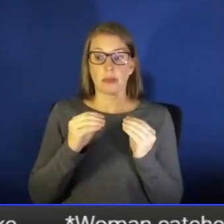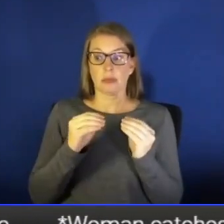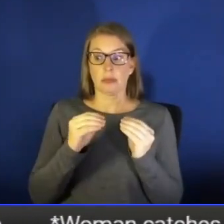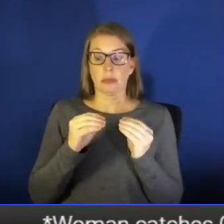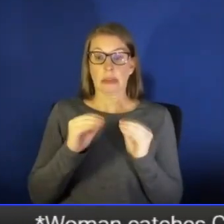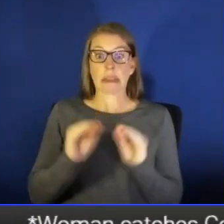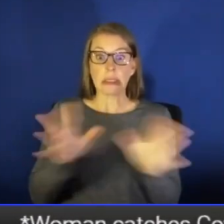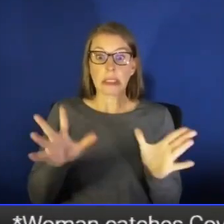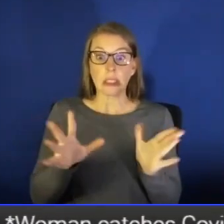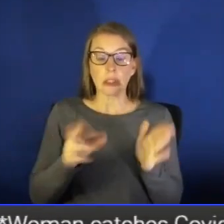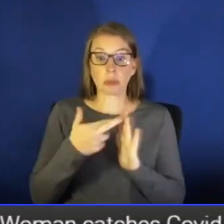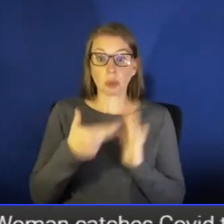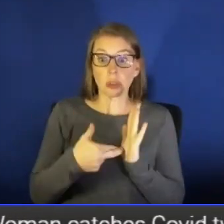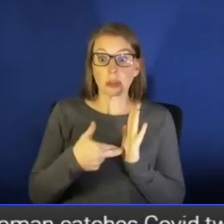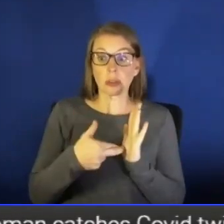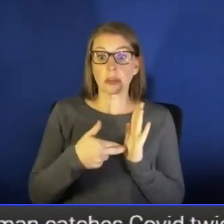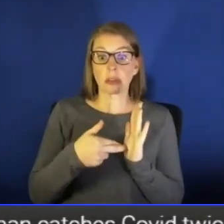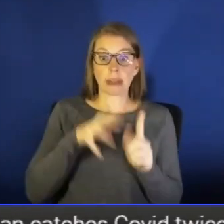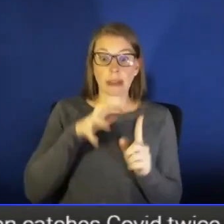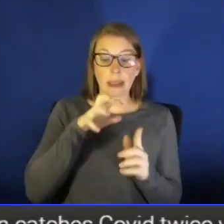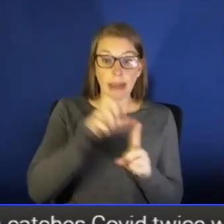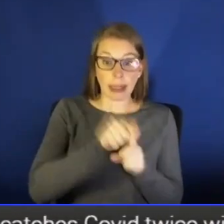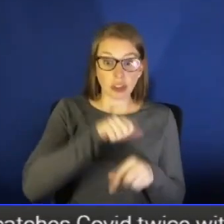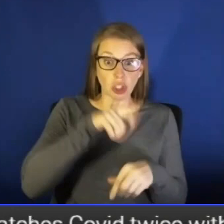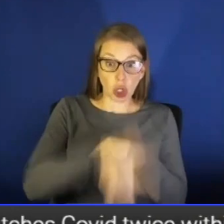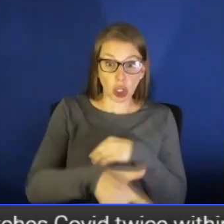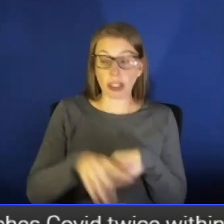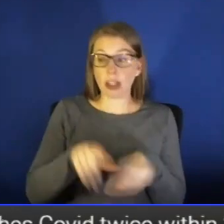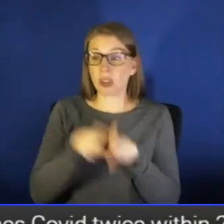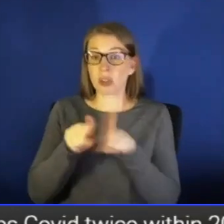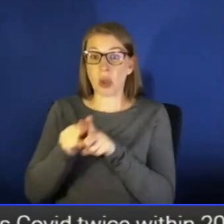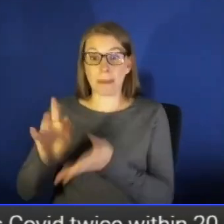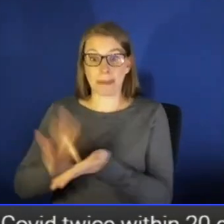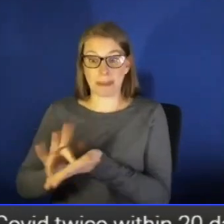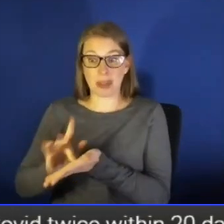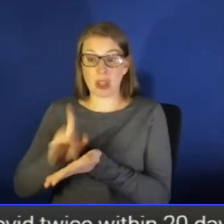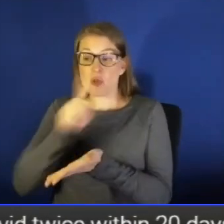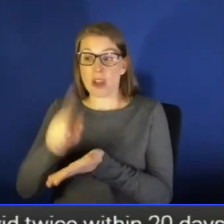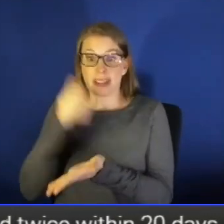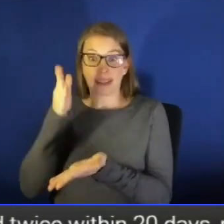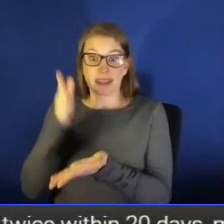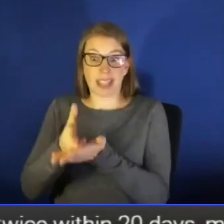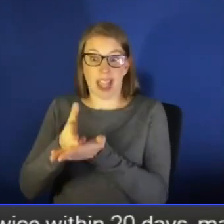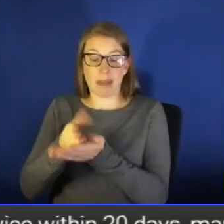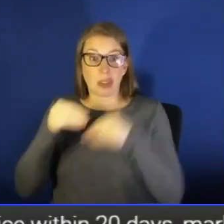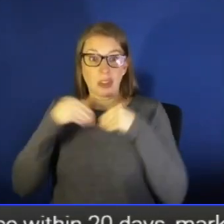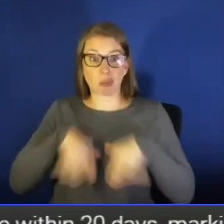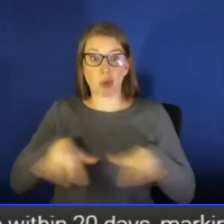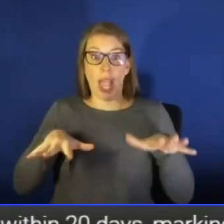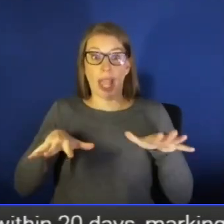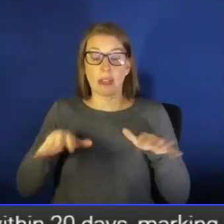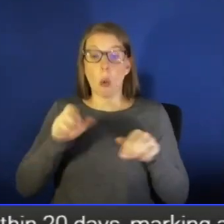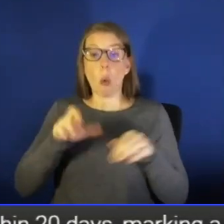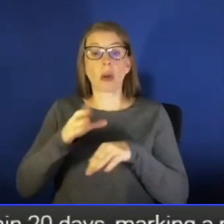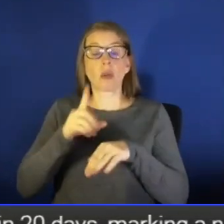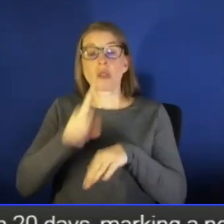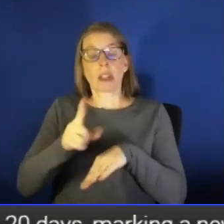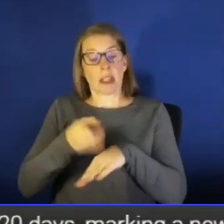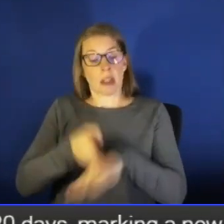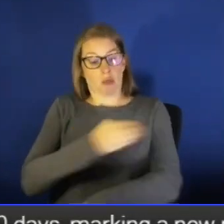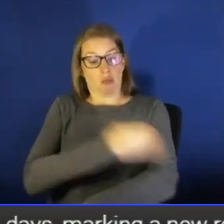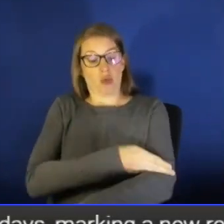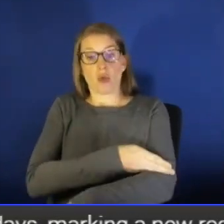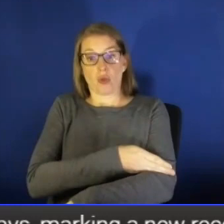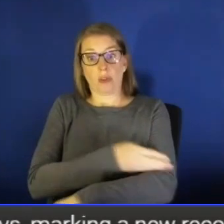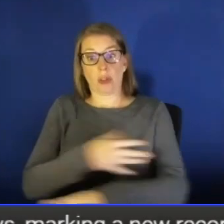have therapeutics that can really stop the spread of this or really improve long-term survival, even if you